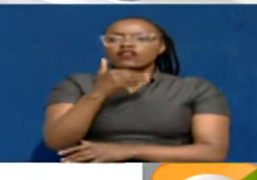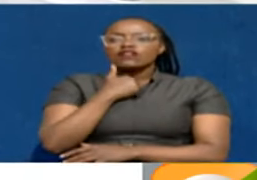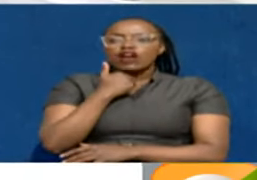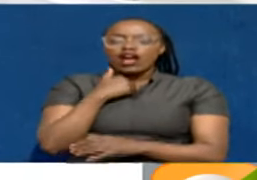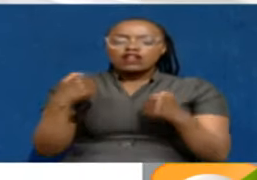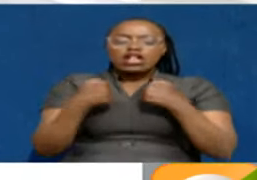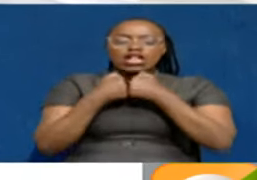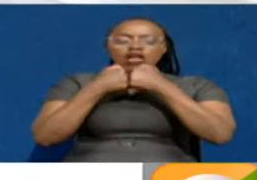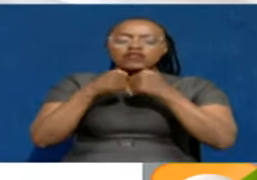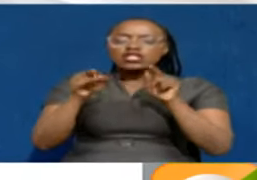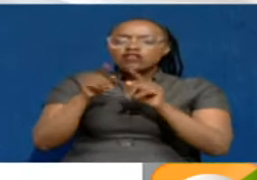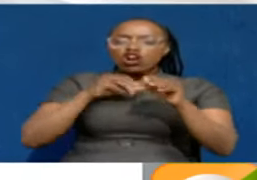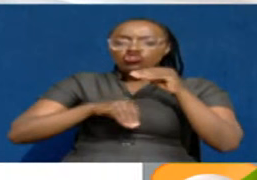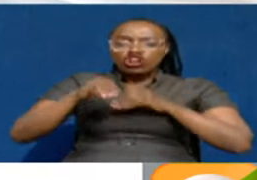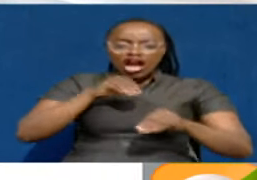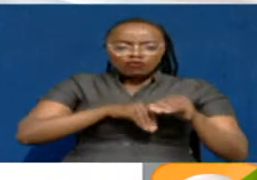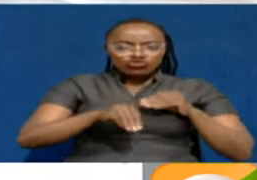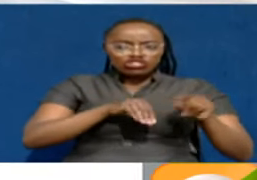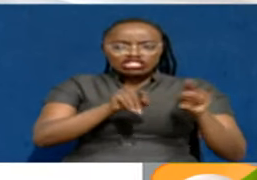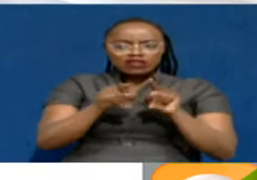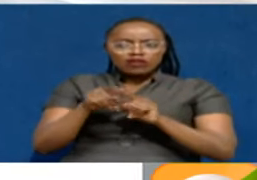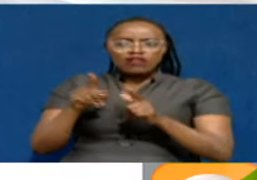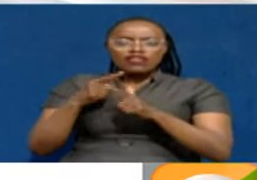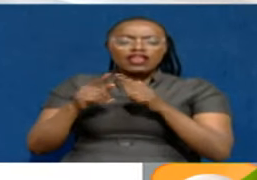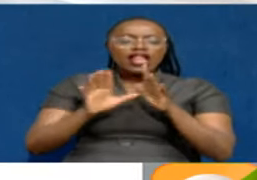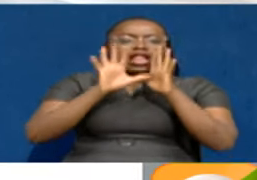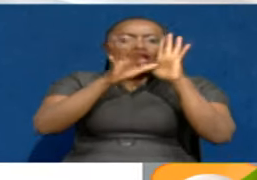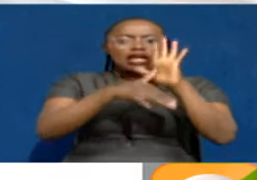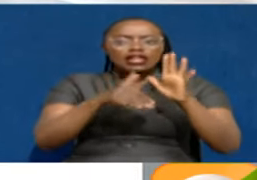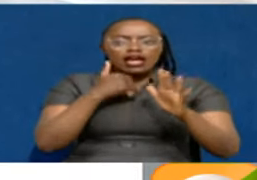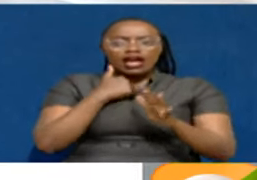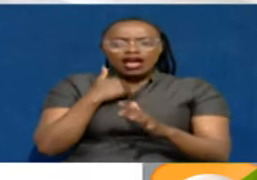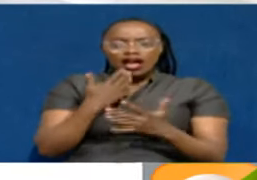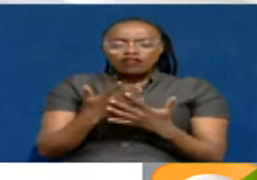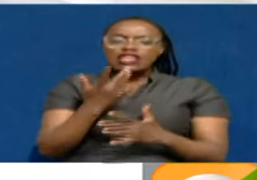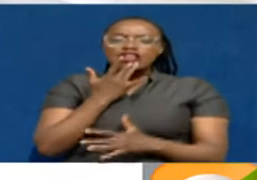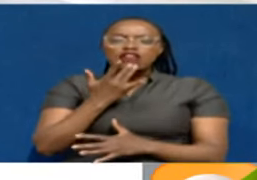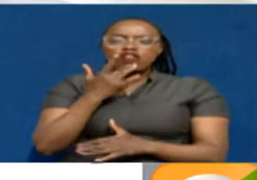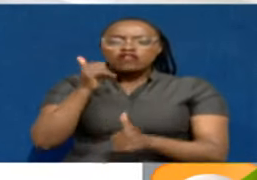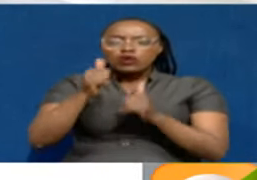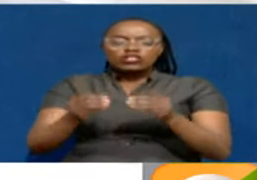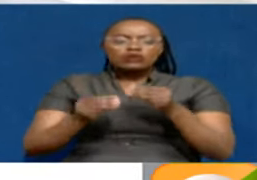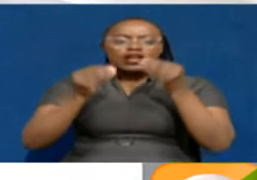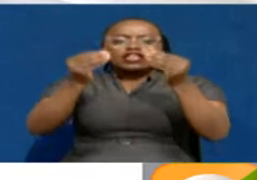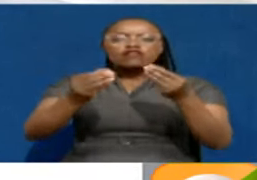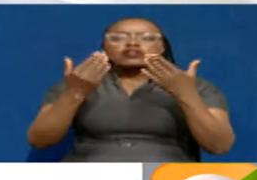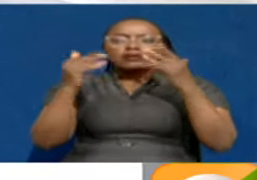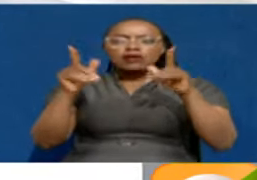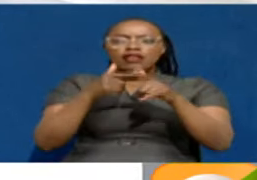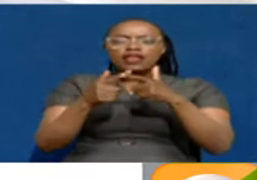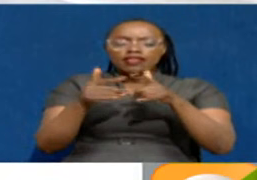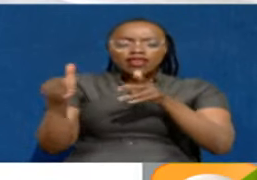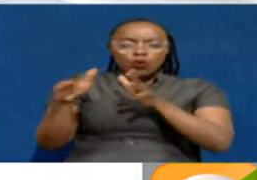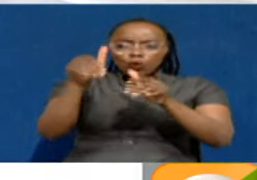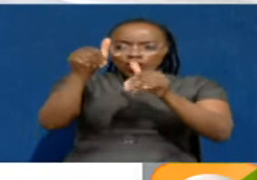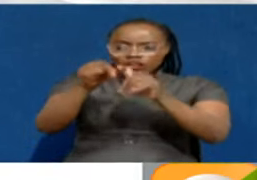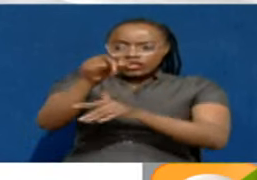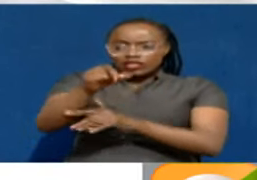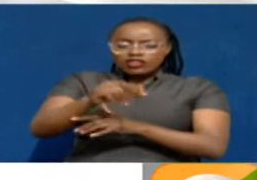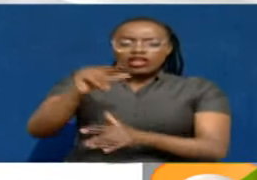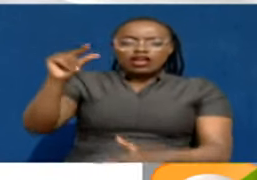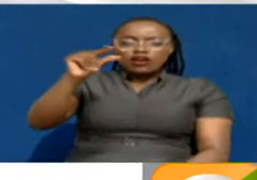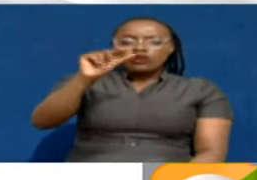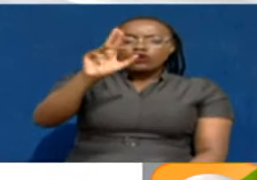know, a scandal, you know, at the time. And then there was, you know, the favors that were being doled out and the manner in which this